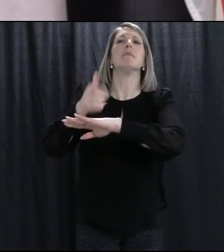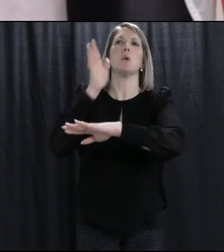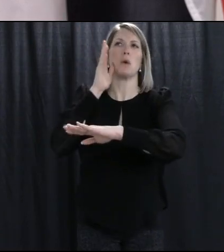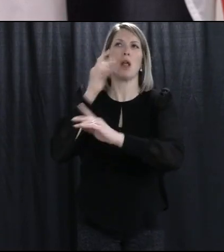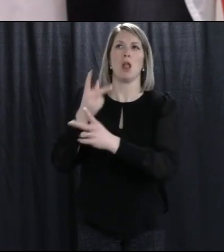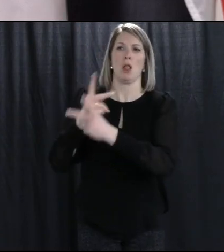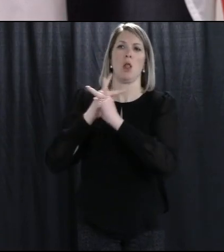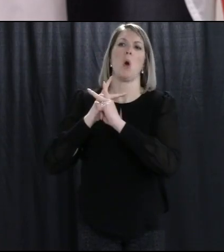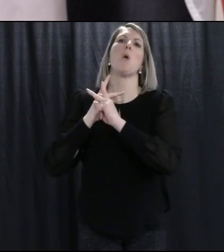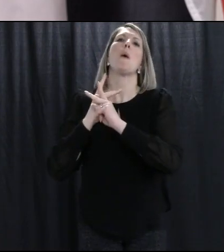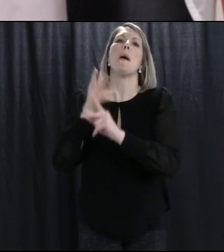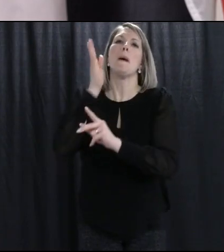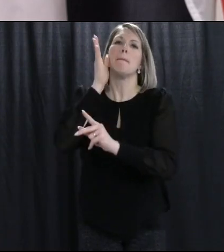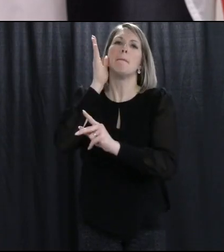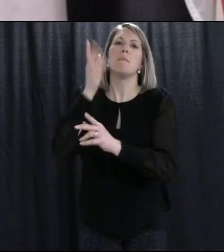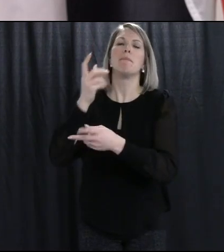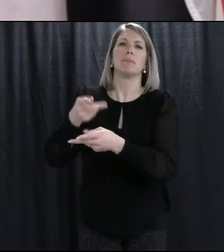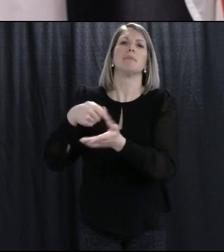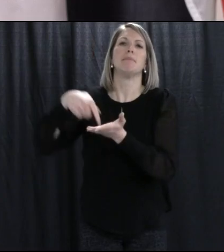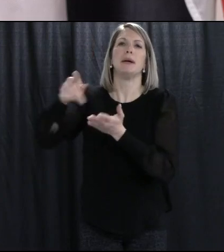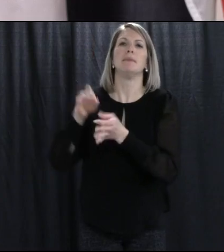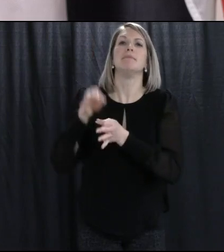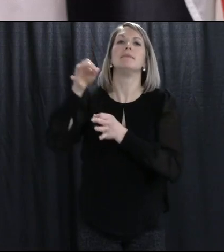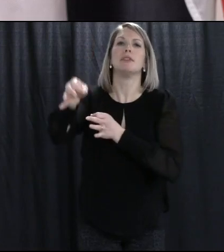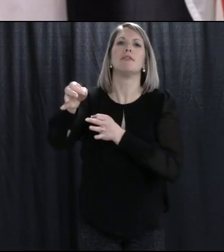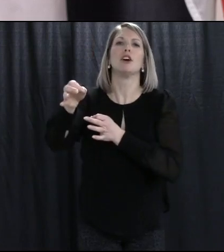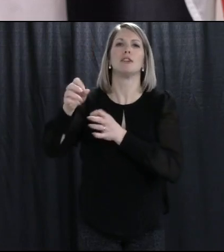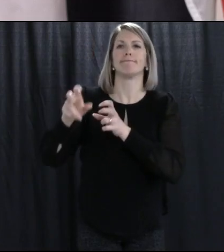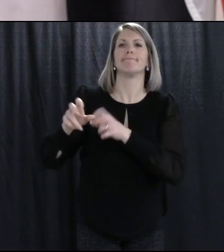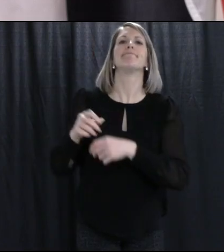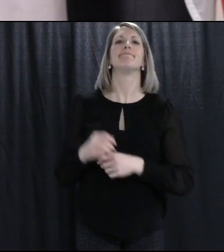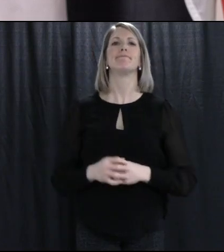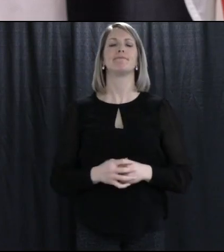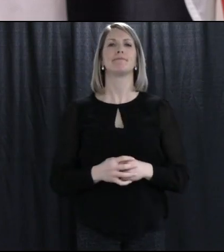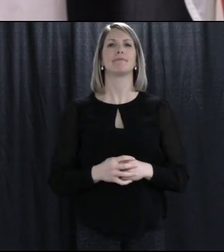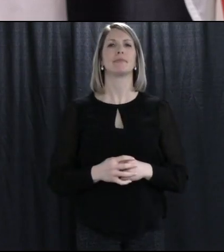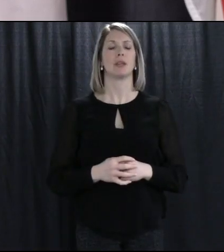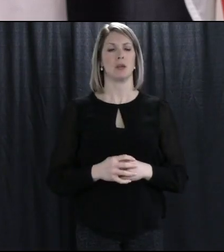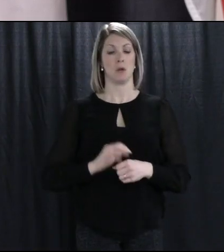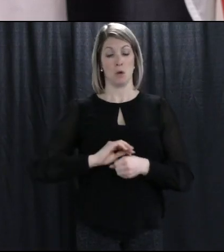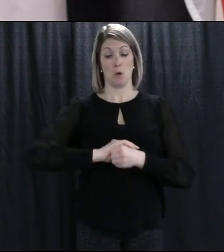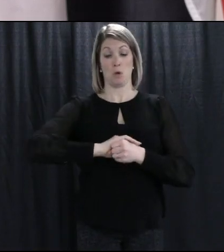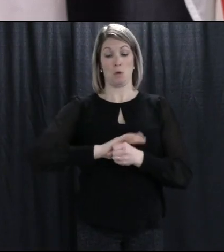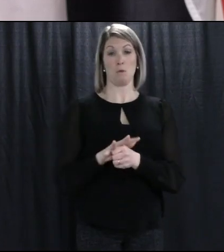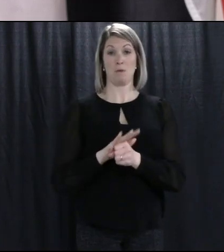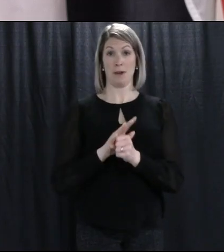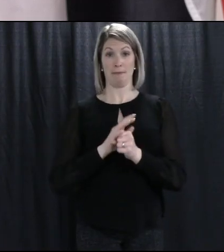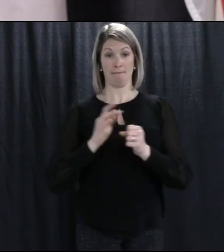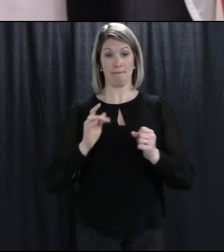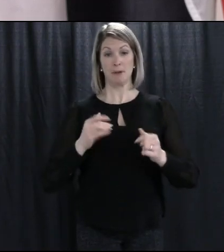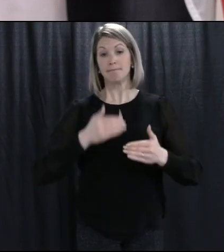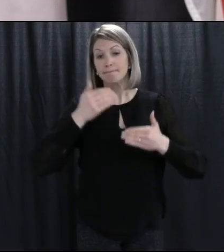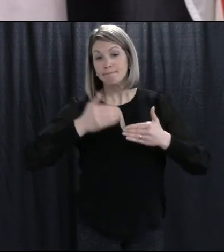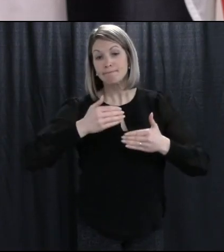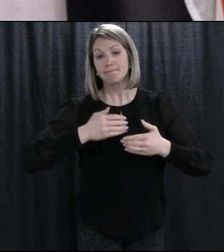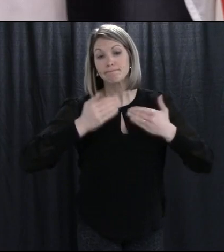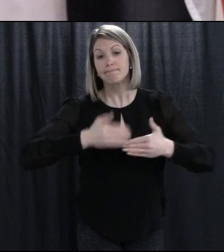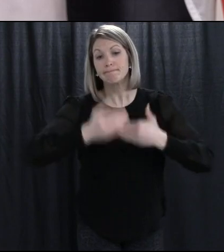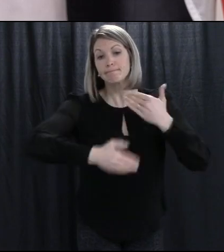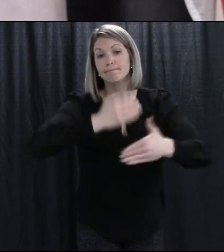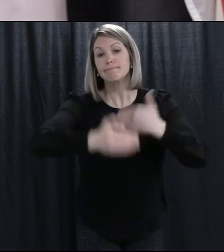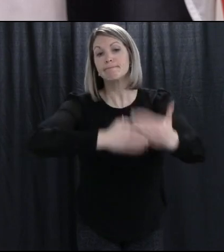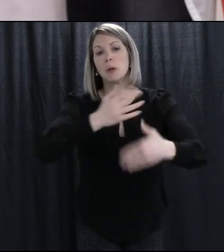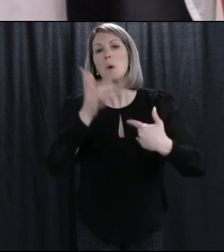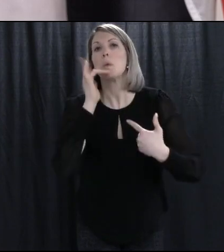Corporation. The COVID-19 situation continues to evolve, and we will continue to make changes. And we will continue to